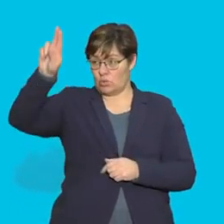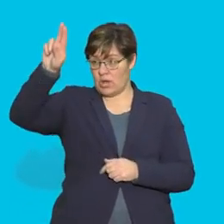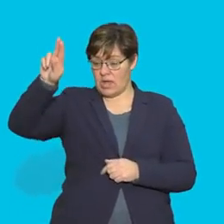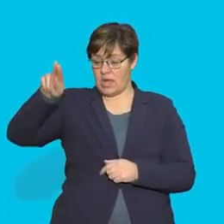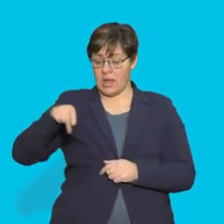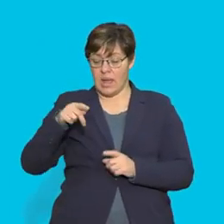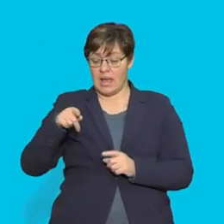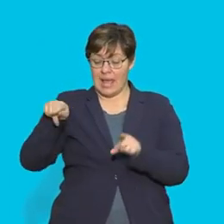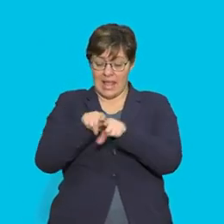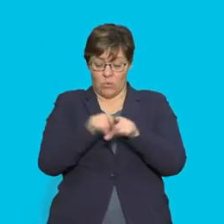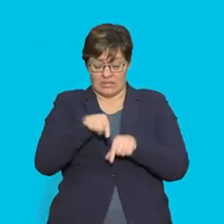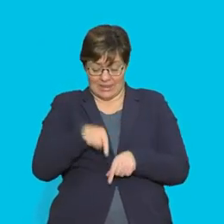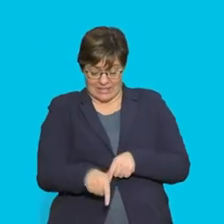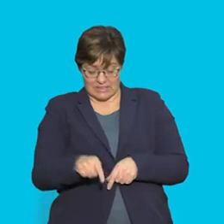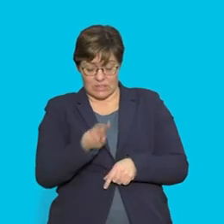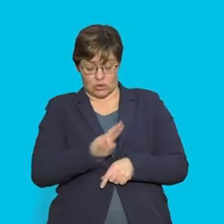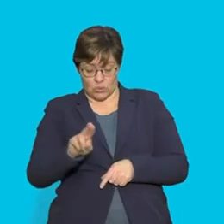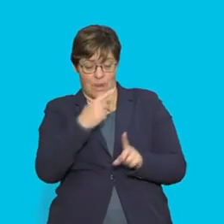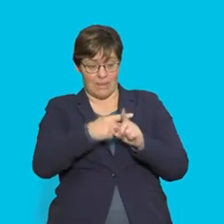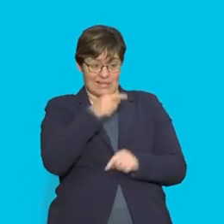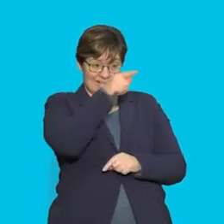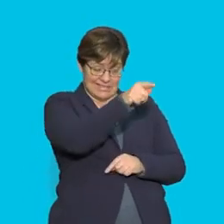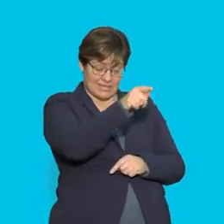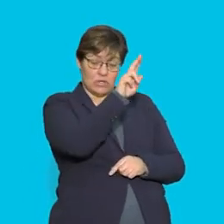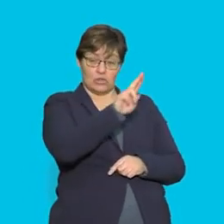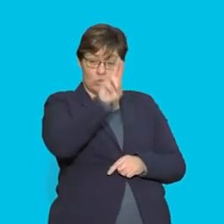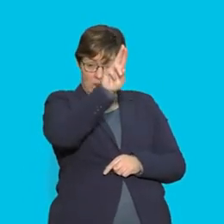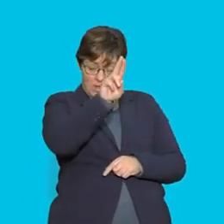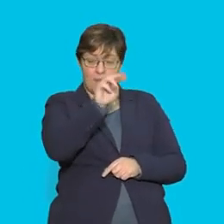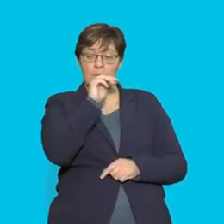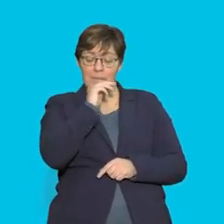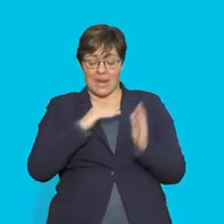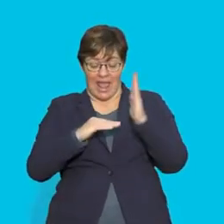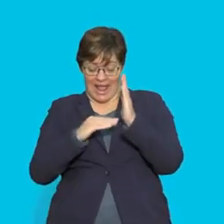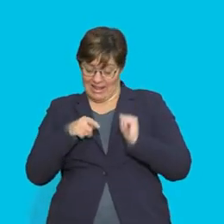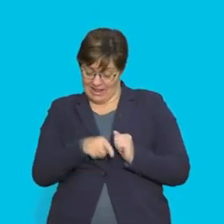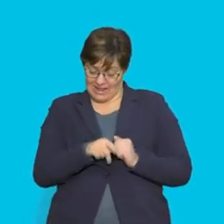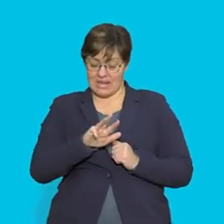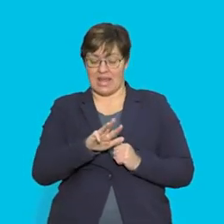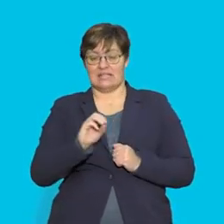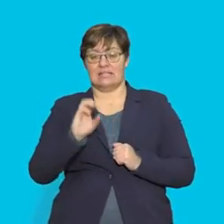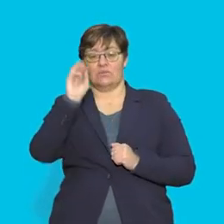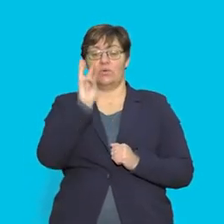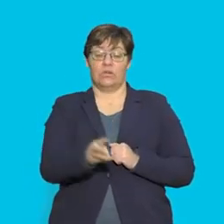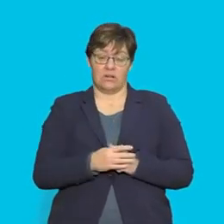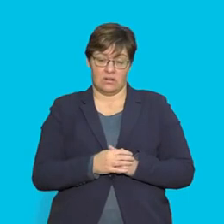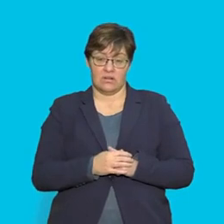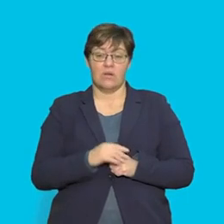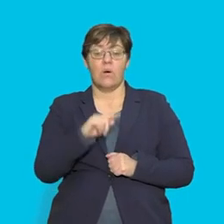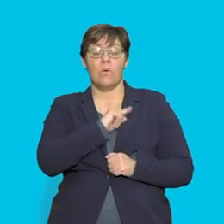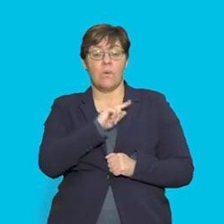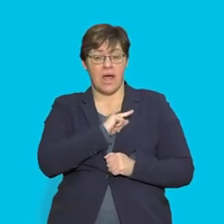squared plus that one squared, then the angle that is here will be a 90-degree angle,